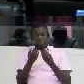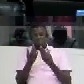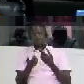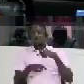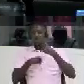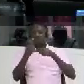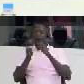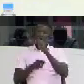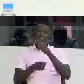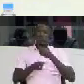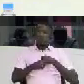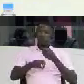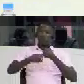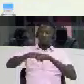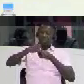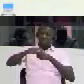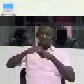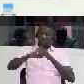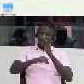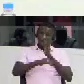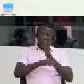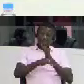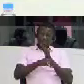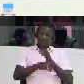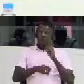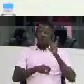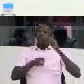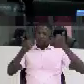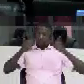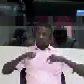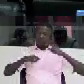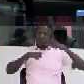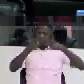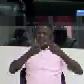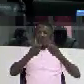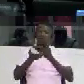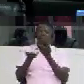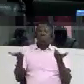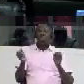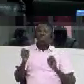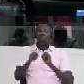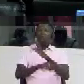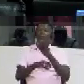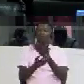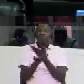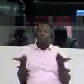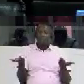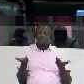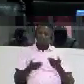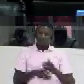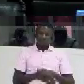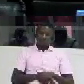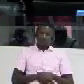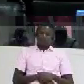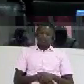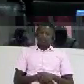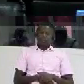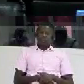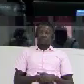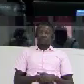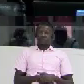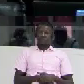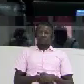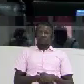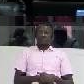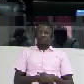became a training instructor, what happened next? Where did you go to next? léegi ñu eggali gannaaw boo xamee ne nekkoon nga di jàngale